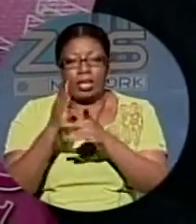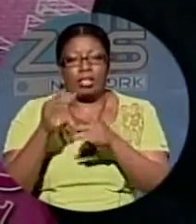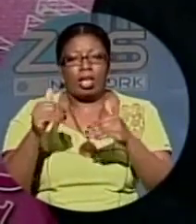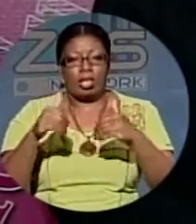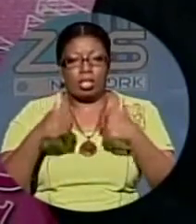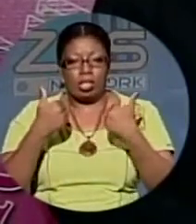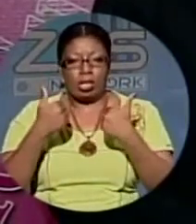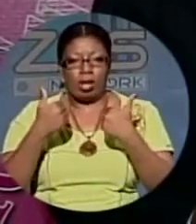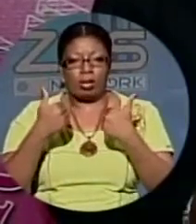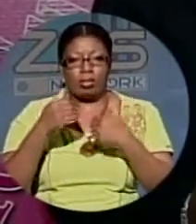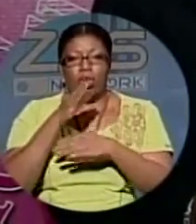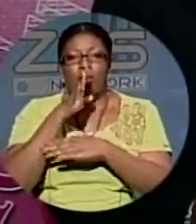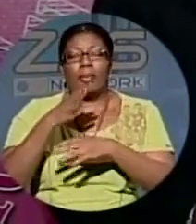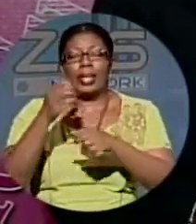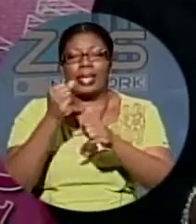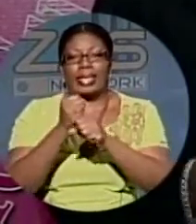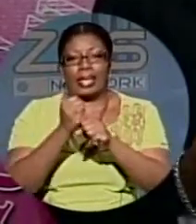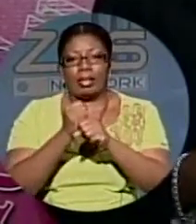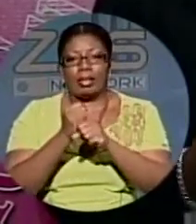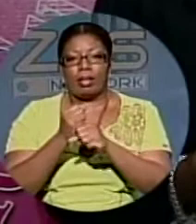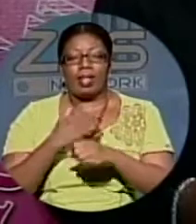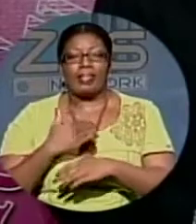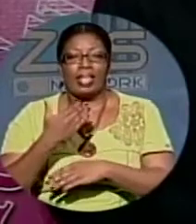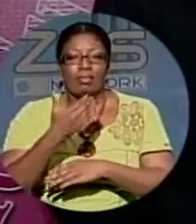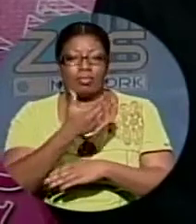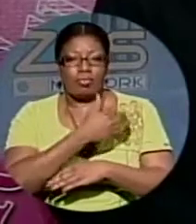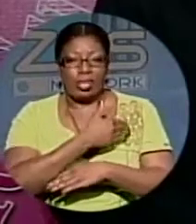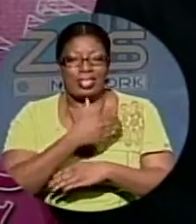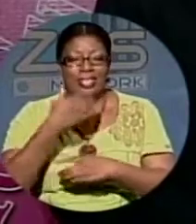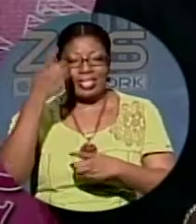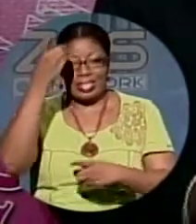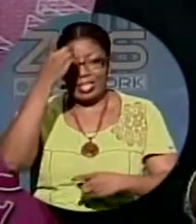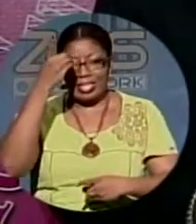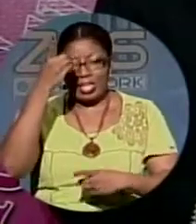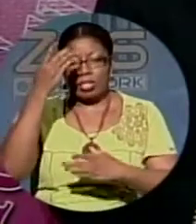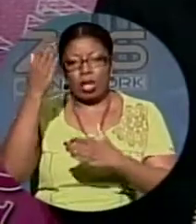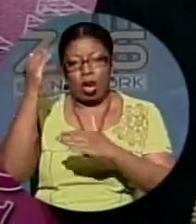disease. So we're hoping that as this information is